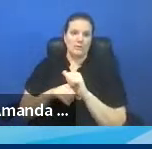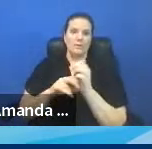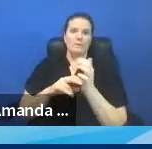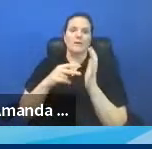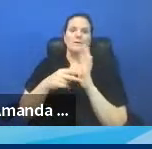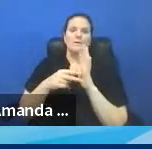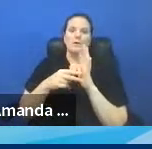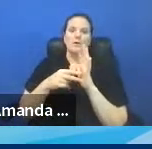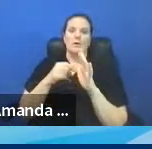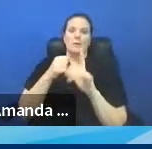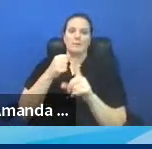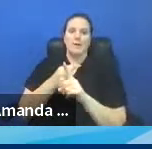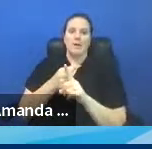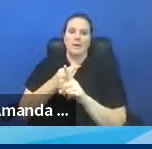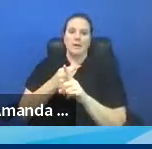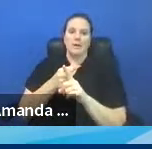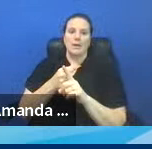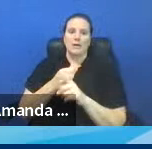impact?